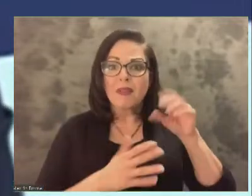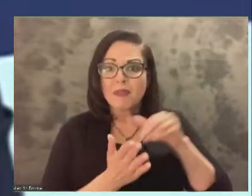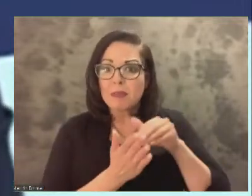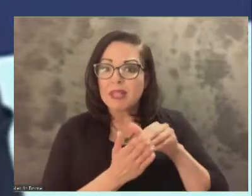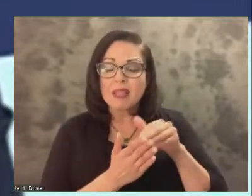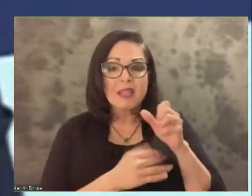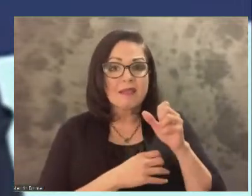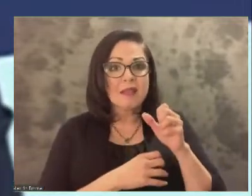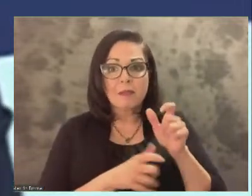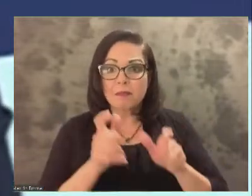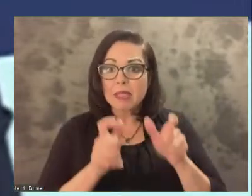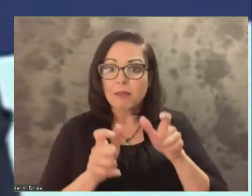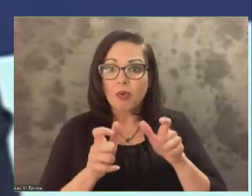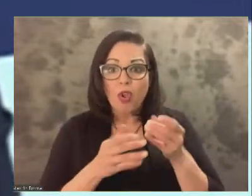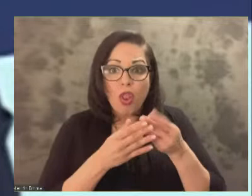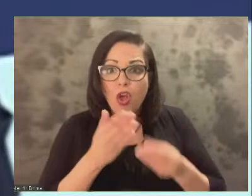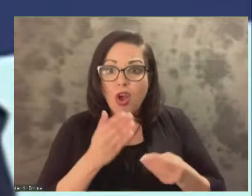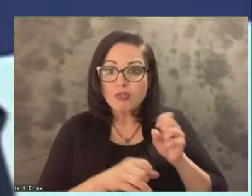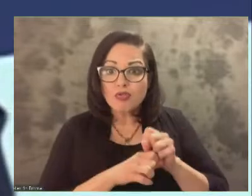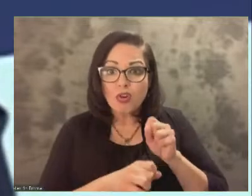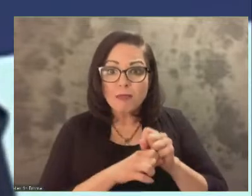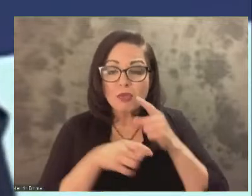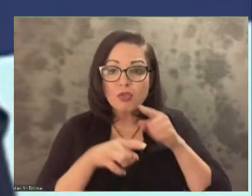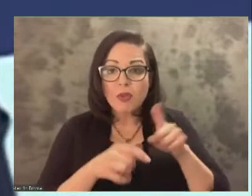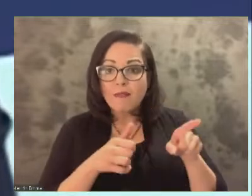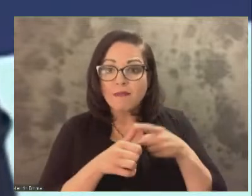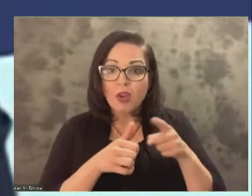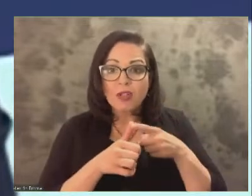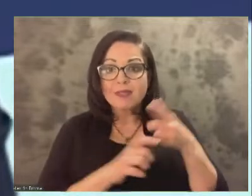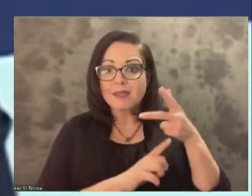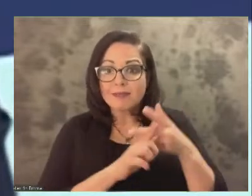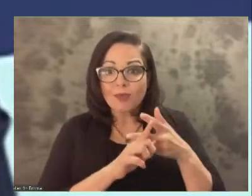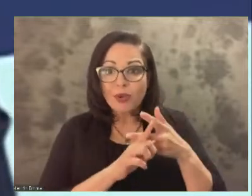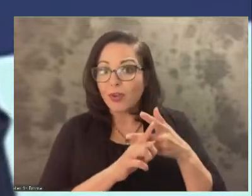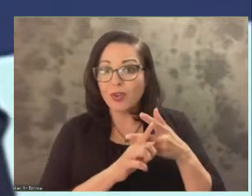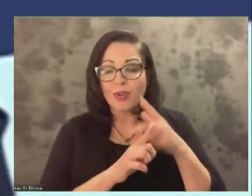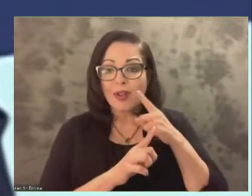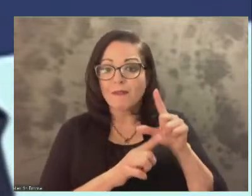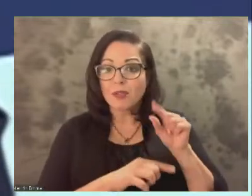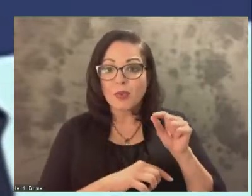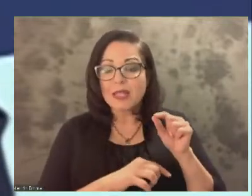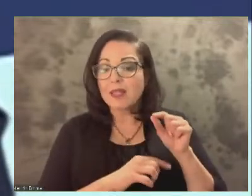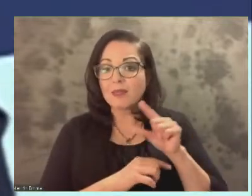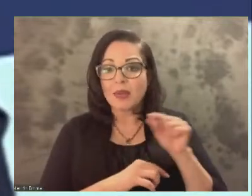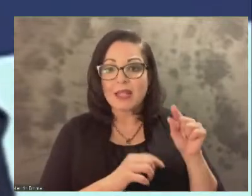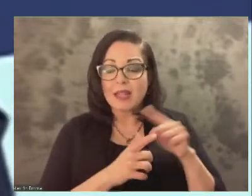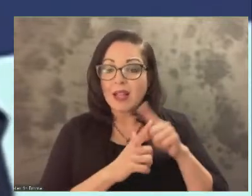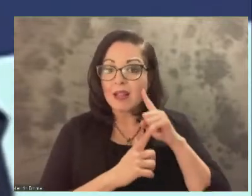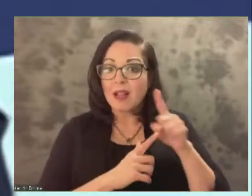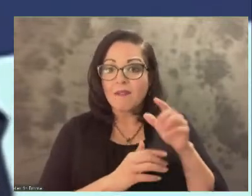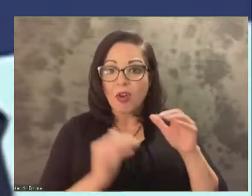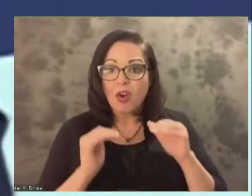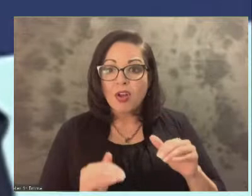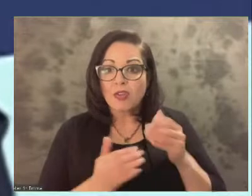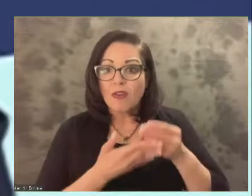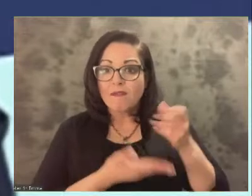3 quarters of 2020, most of whom women and immigrants were left unsupported by long underfunded social